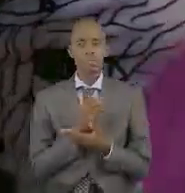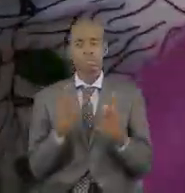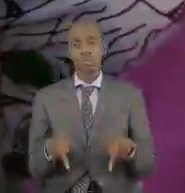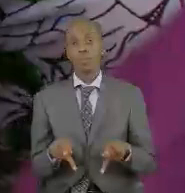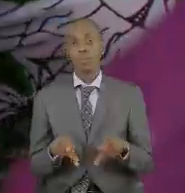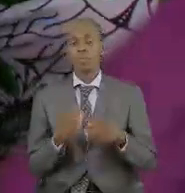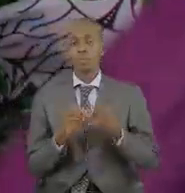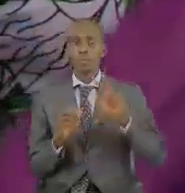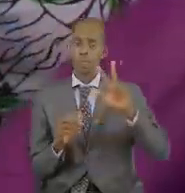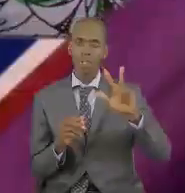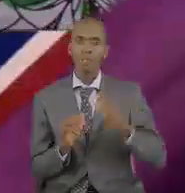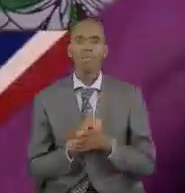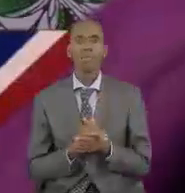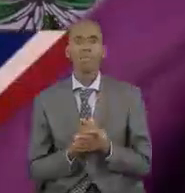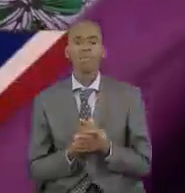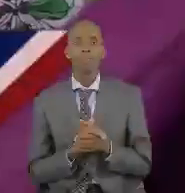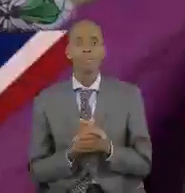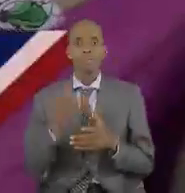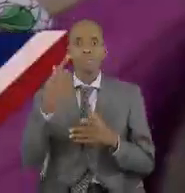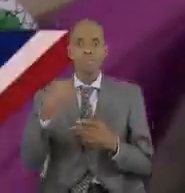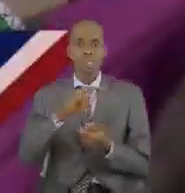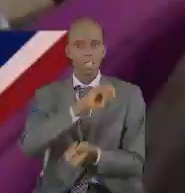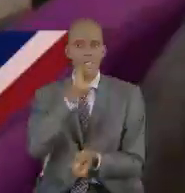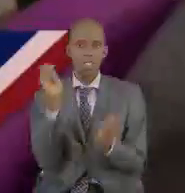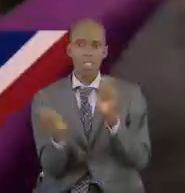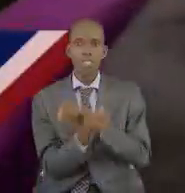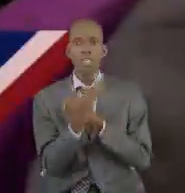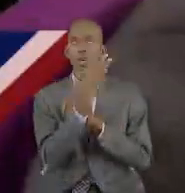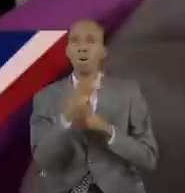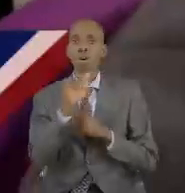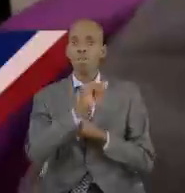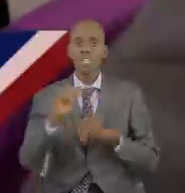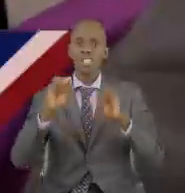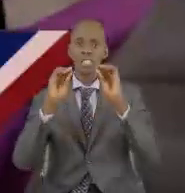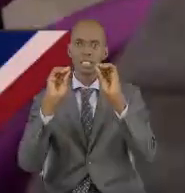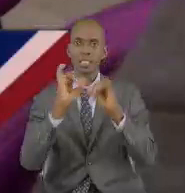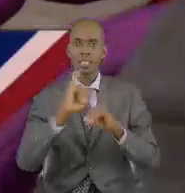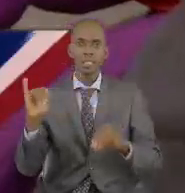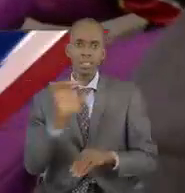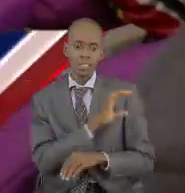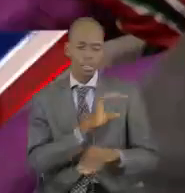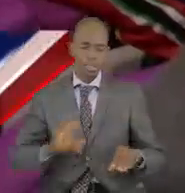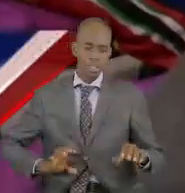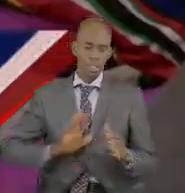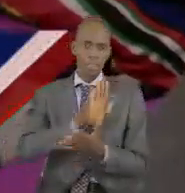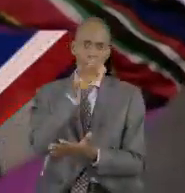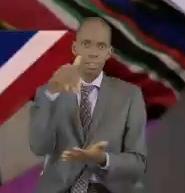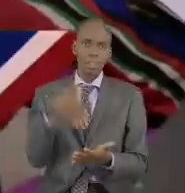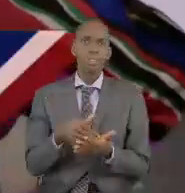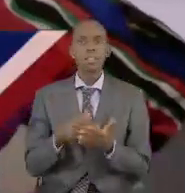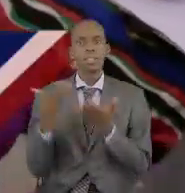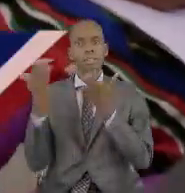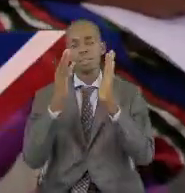a teacher, Christ-centered, a teaching, Christ-centered servant. He